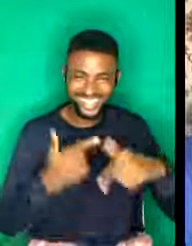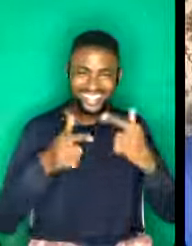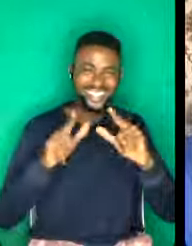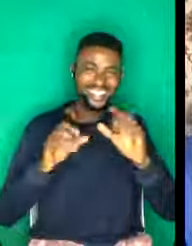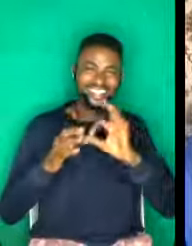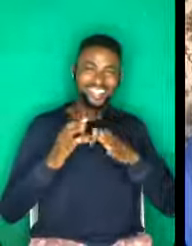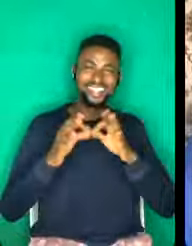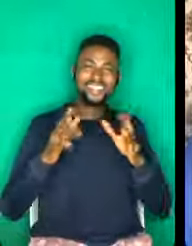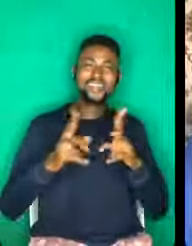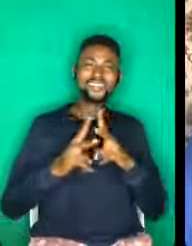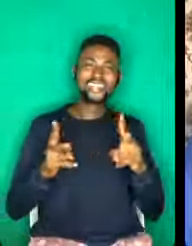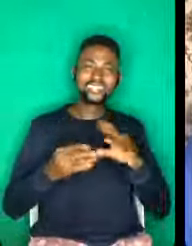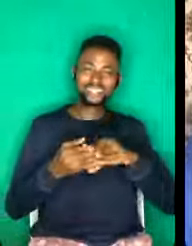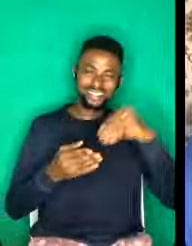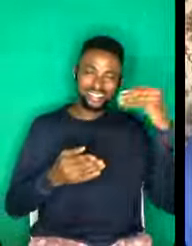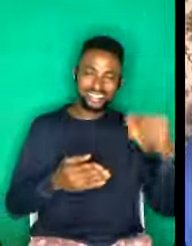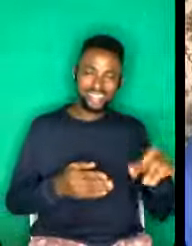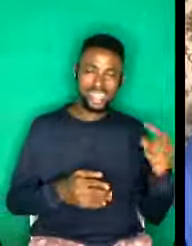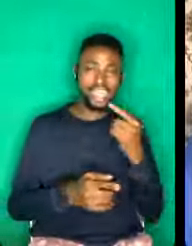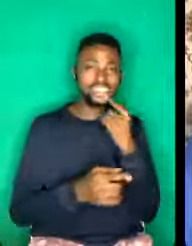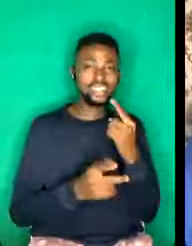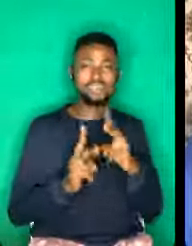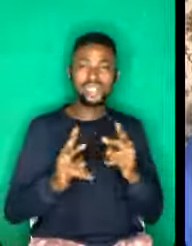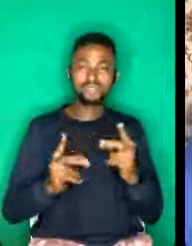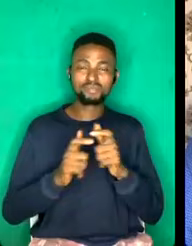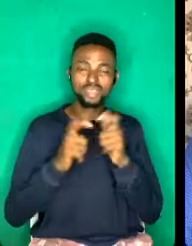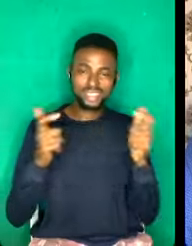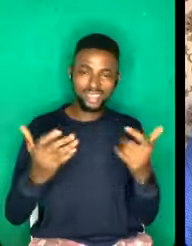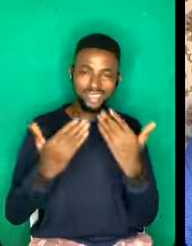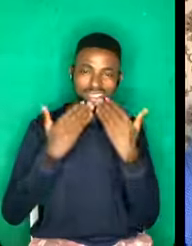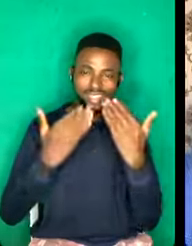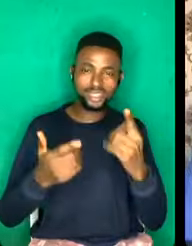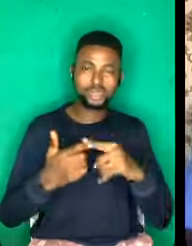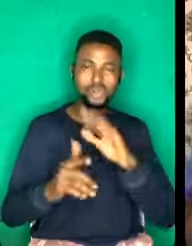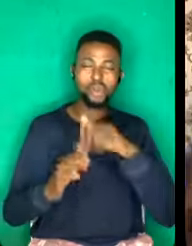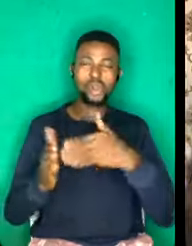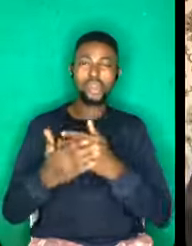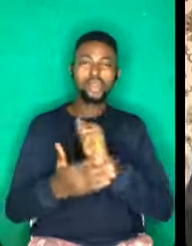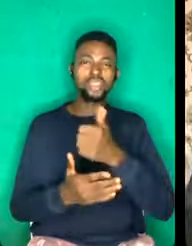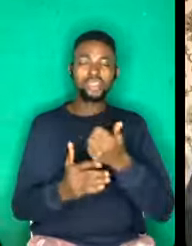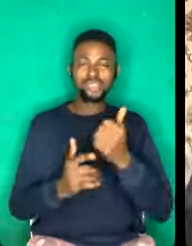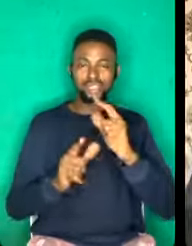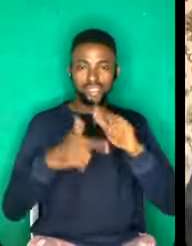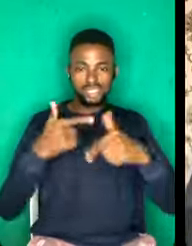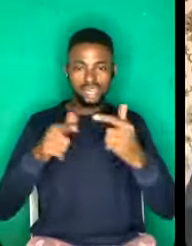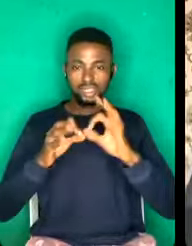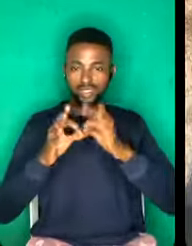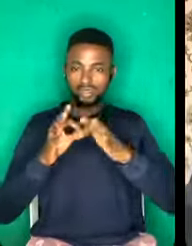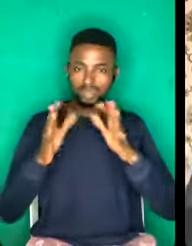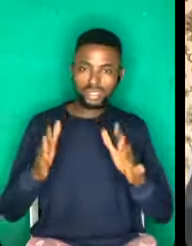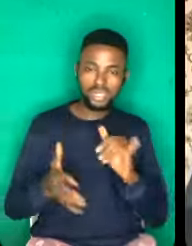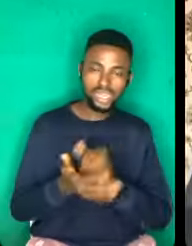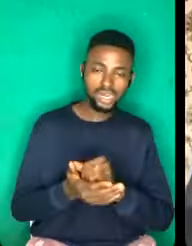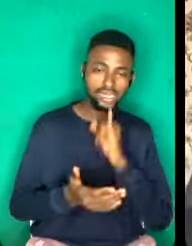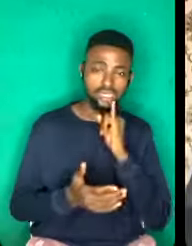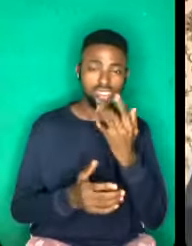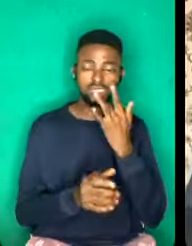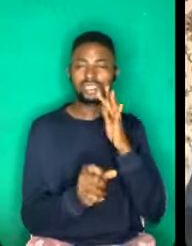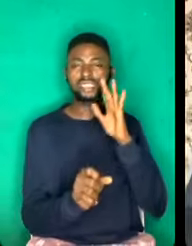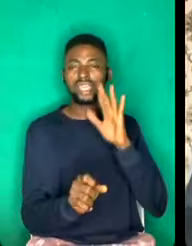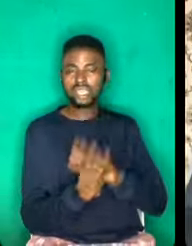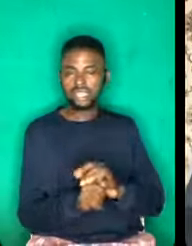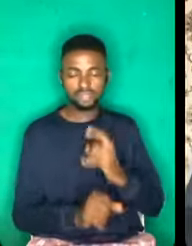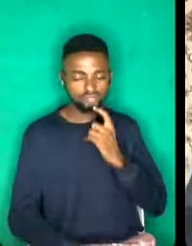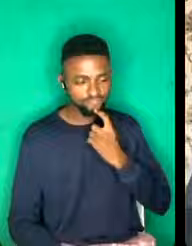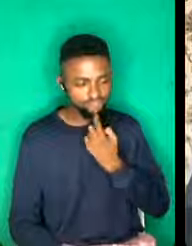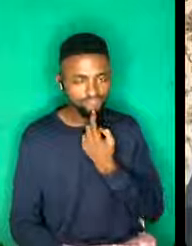expensive. I say a very big thank you to all other sign language interpreters who has really been dedicated. Hey, shout out to